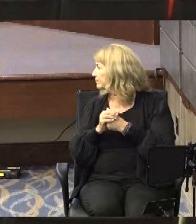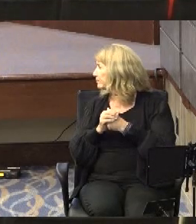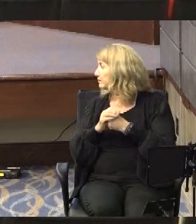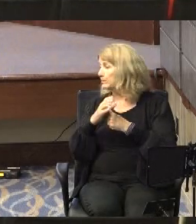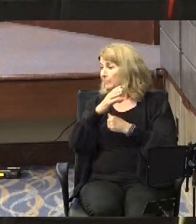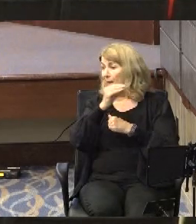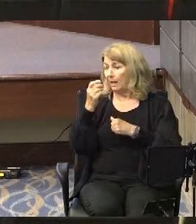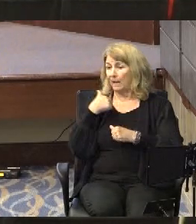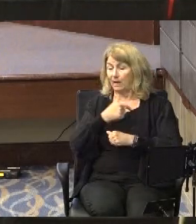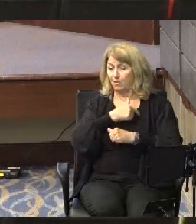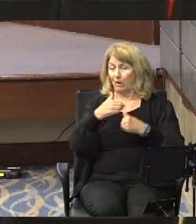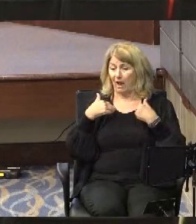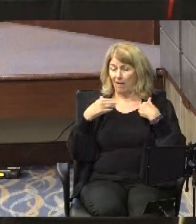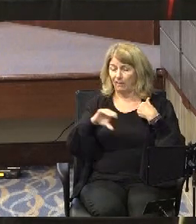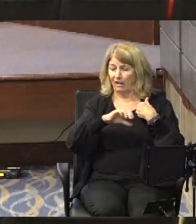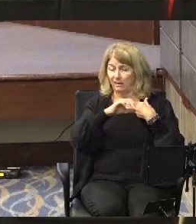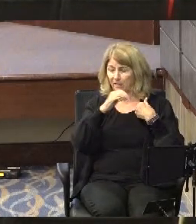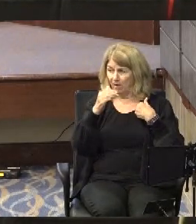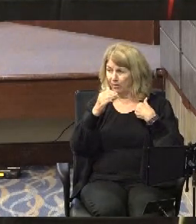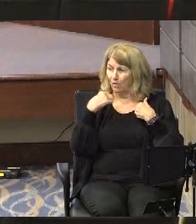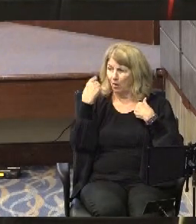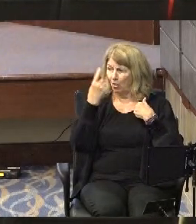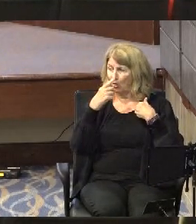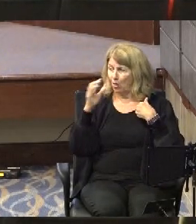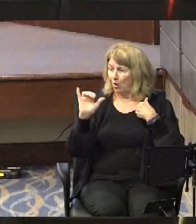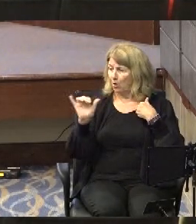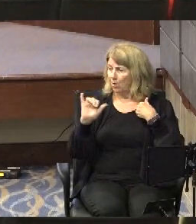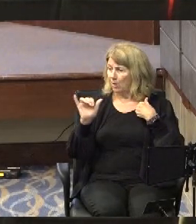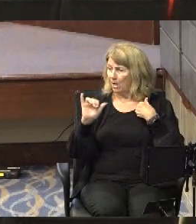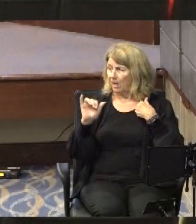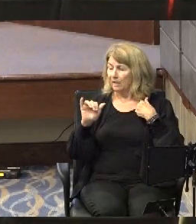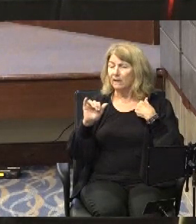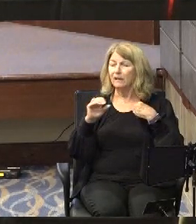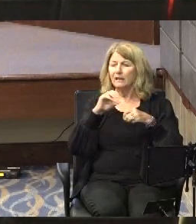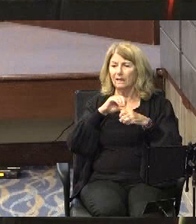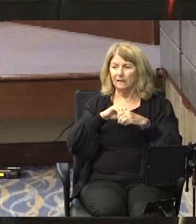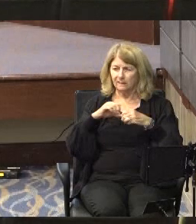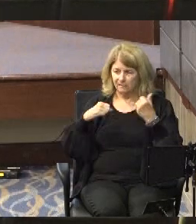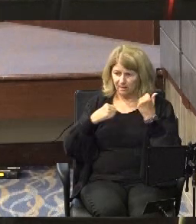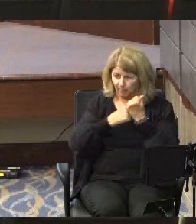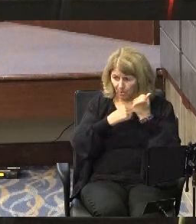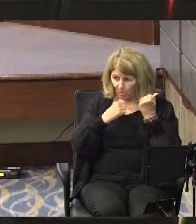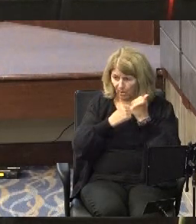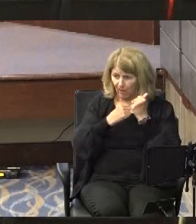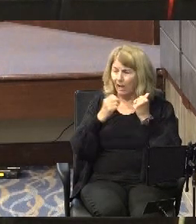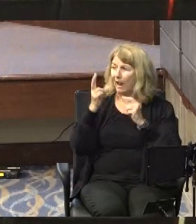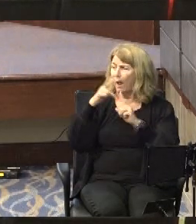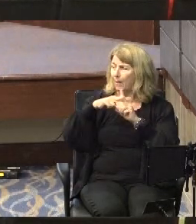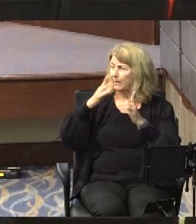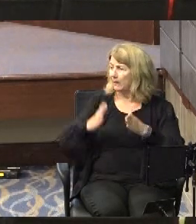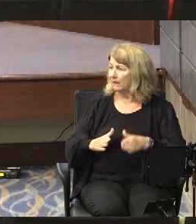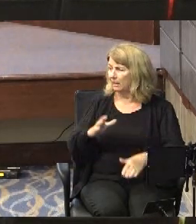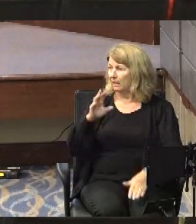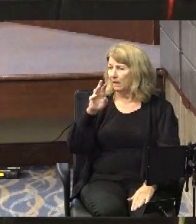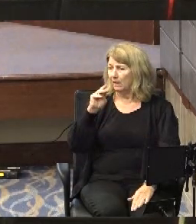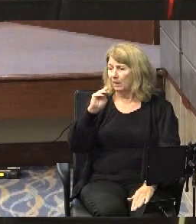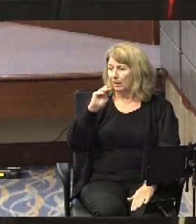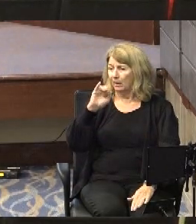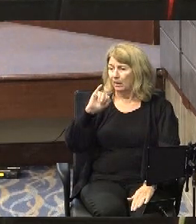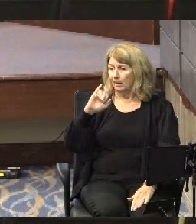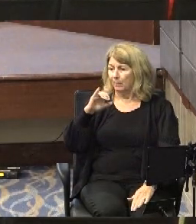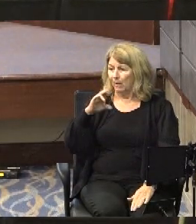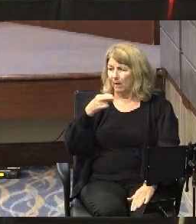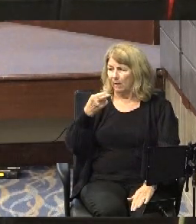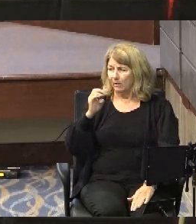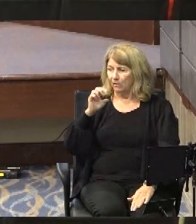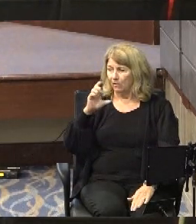we've got another, looks like, in support of the applicant. Is it a Michael Simon? Michael Simon.